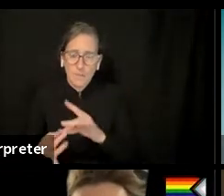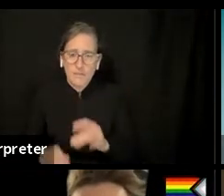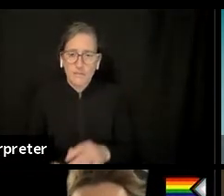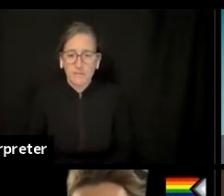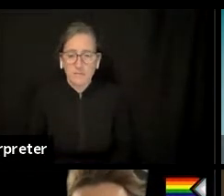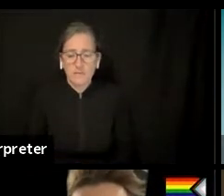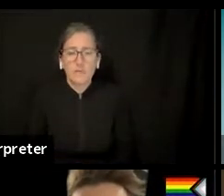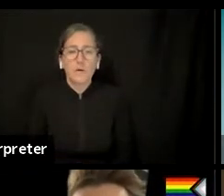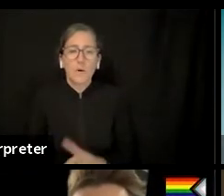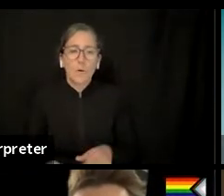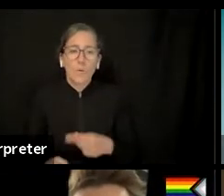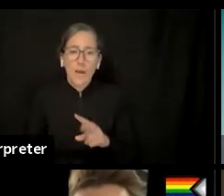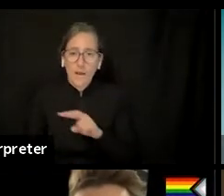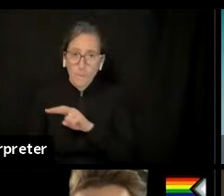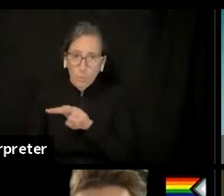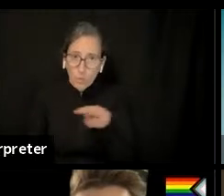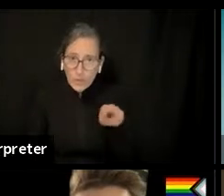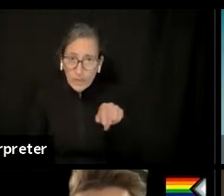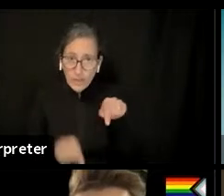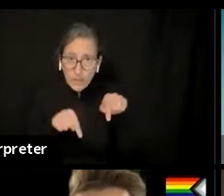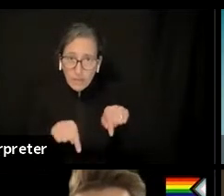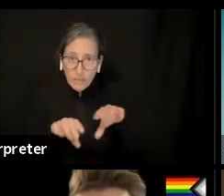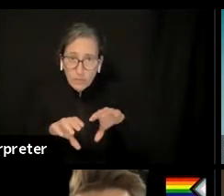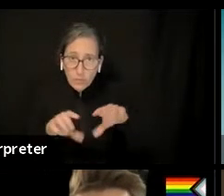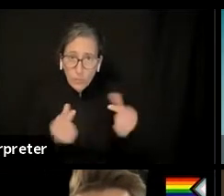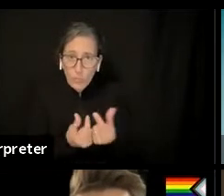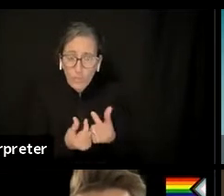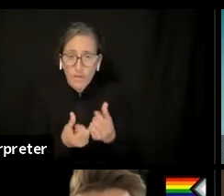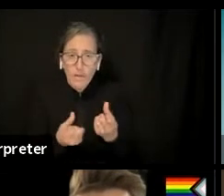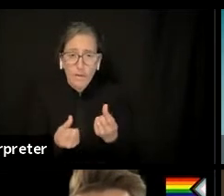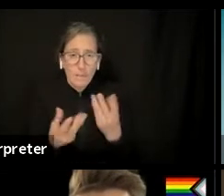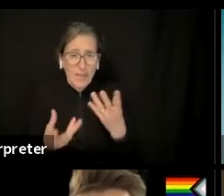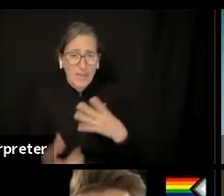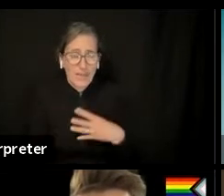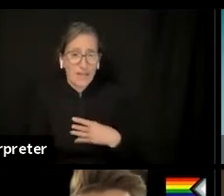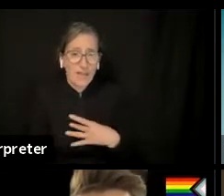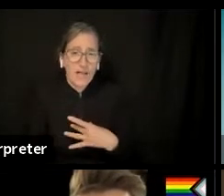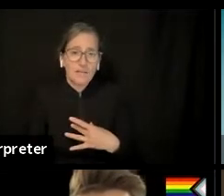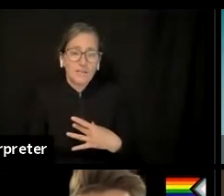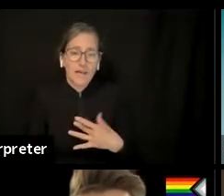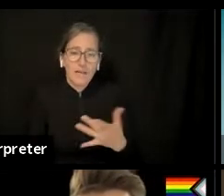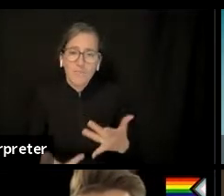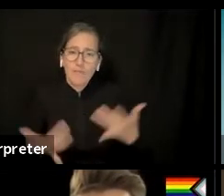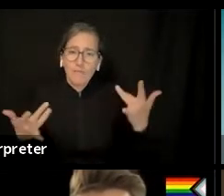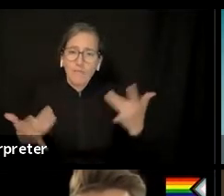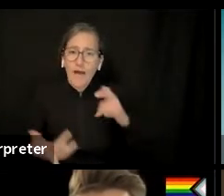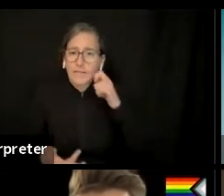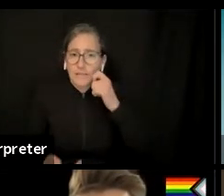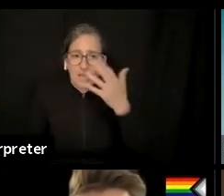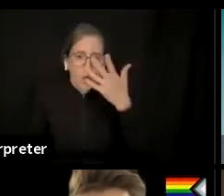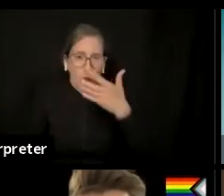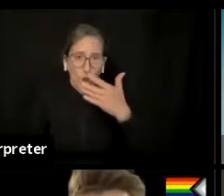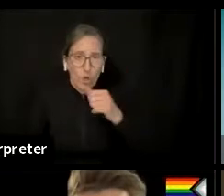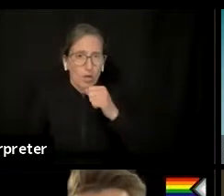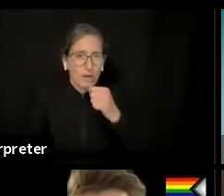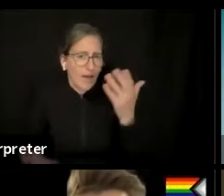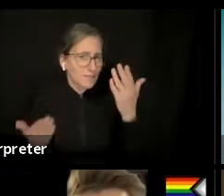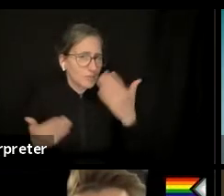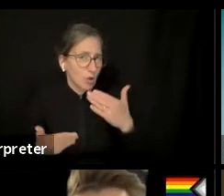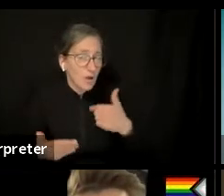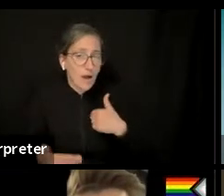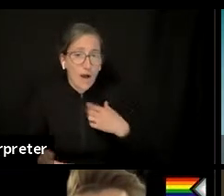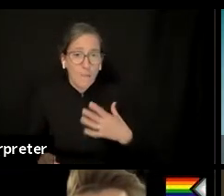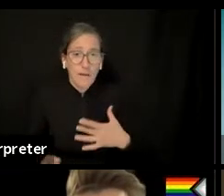at this group, it's a very light-skinned group. There's not a lot of melanin here. I'm a light-skinned Indian, like that's what happens. But I was wondering, in